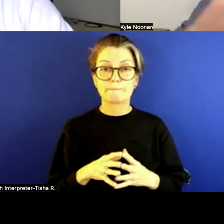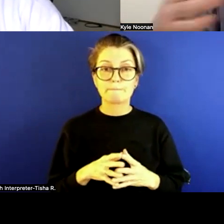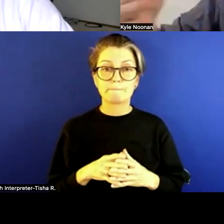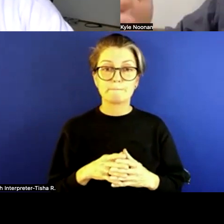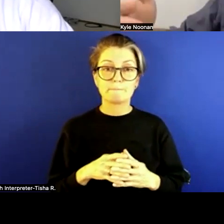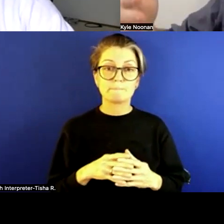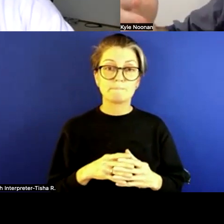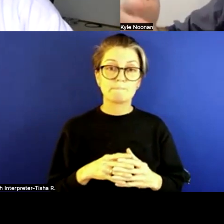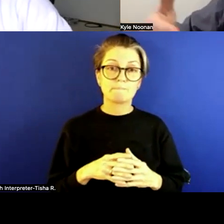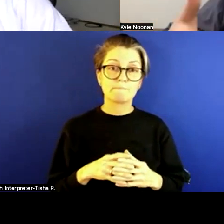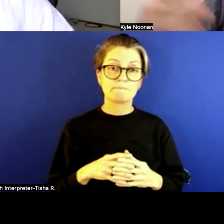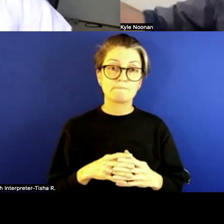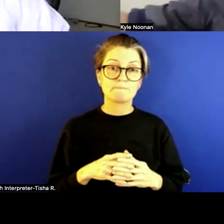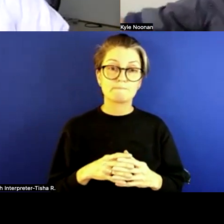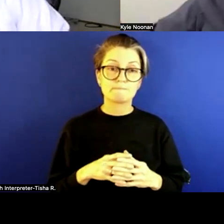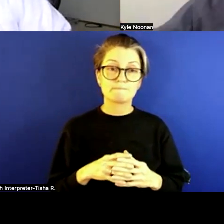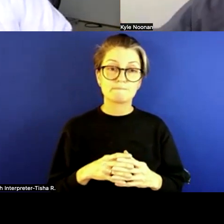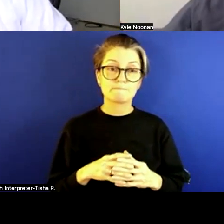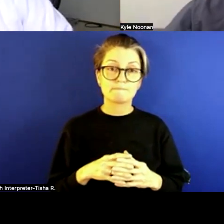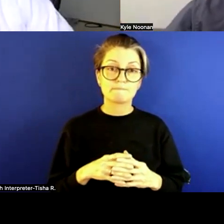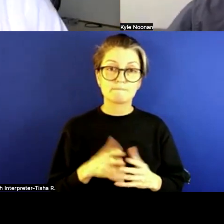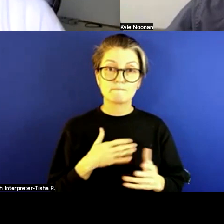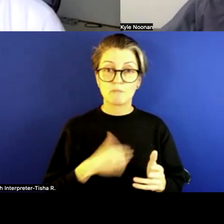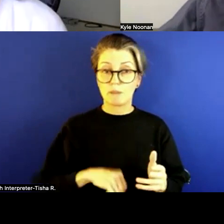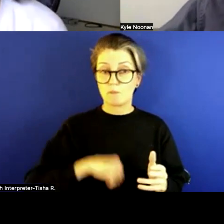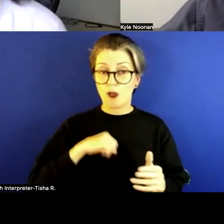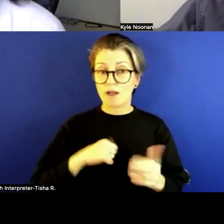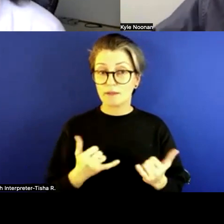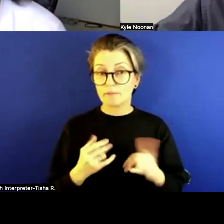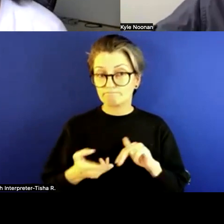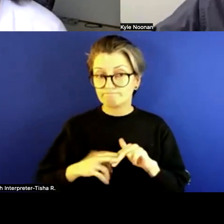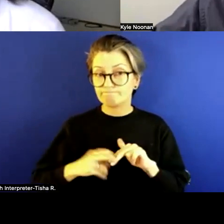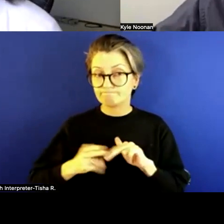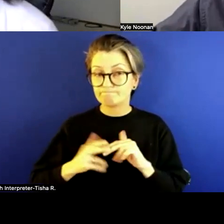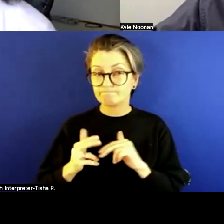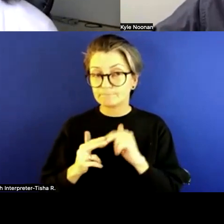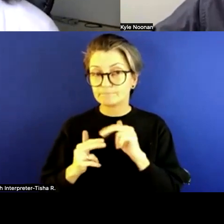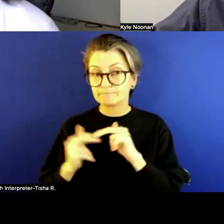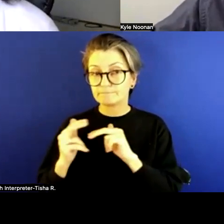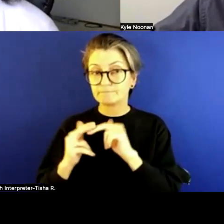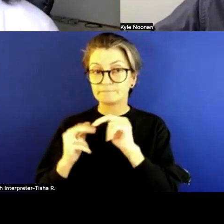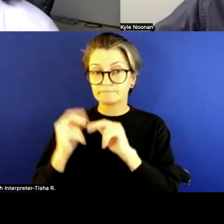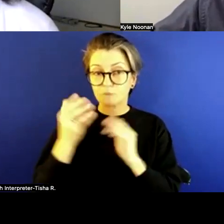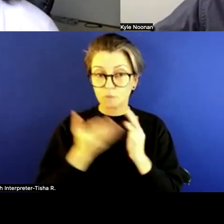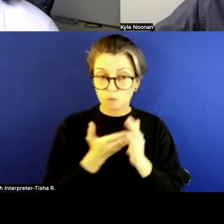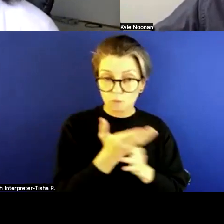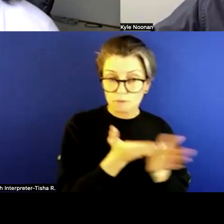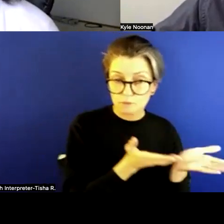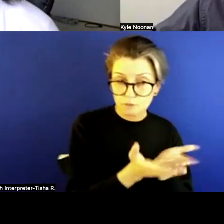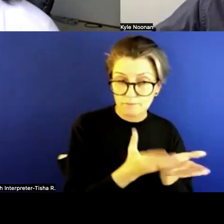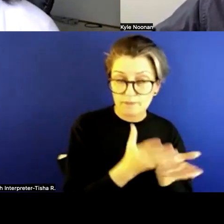I built upon pride of service and those who have served.